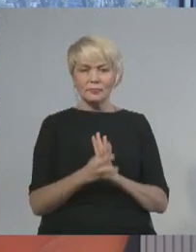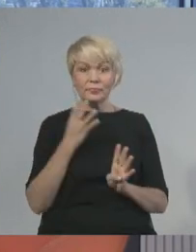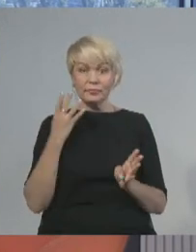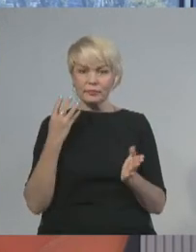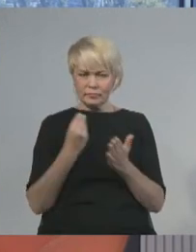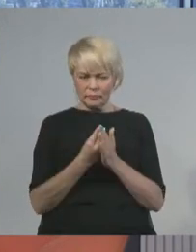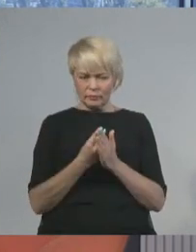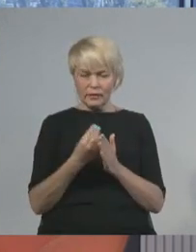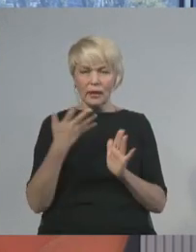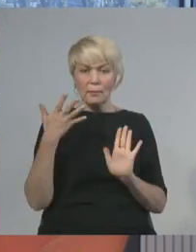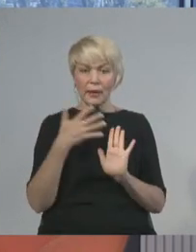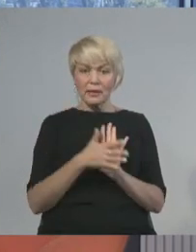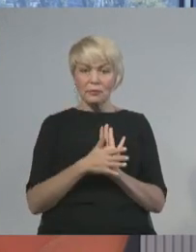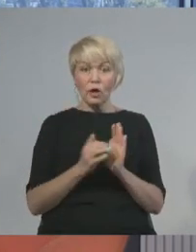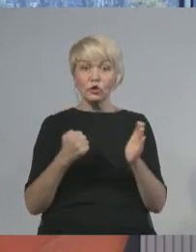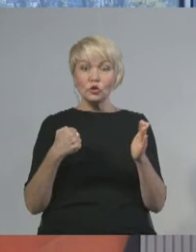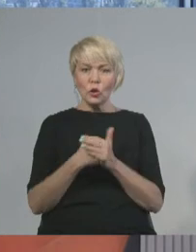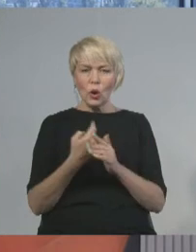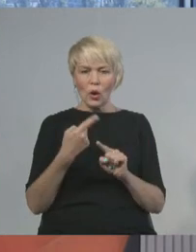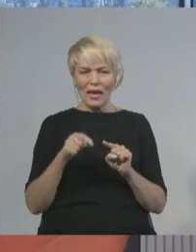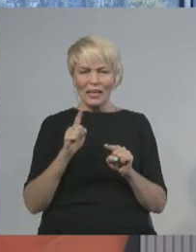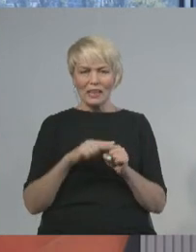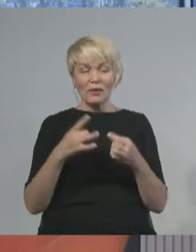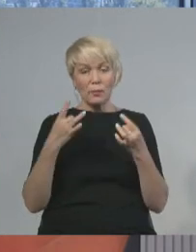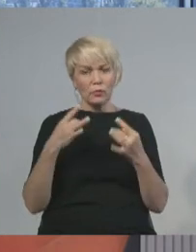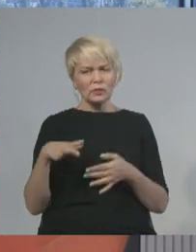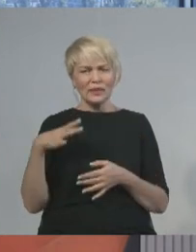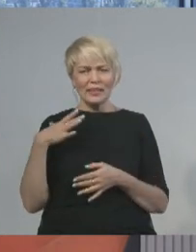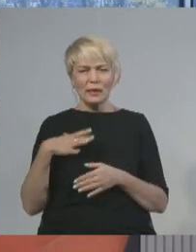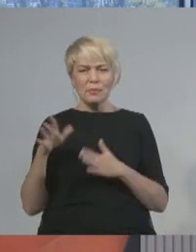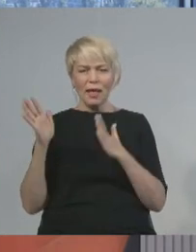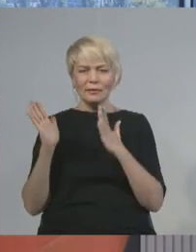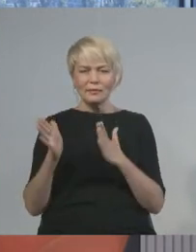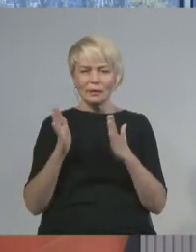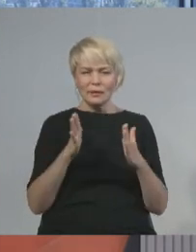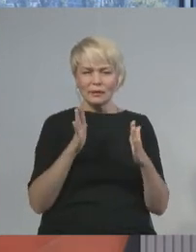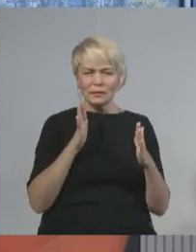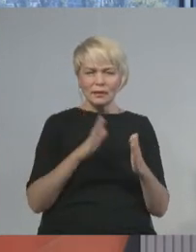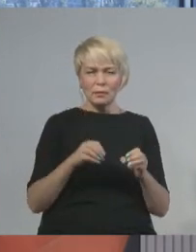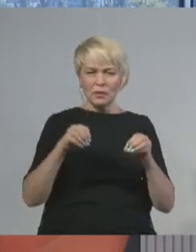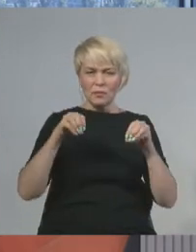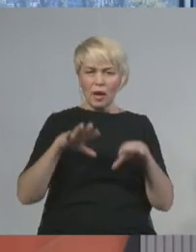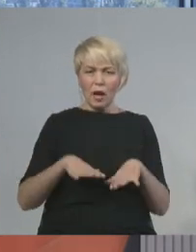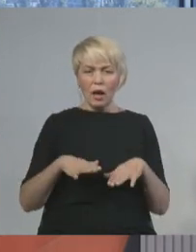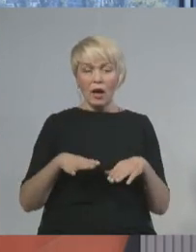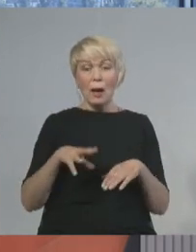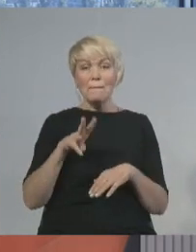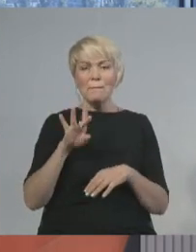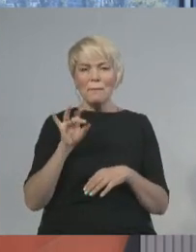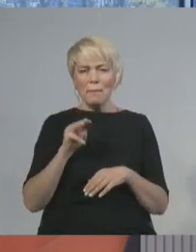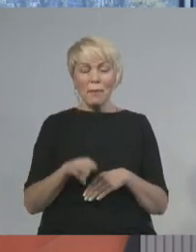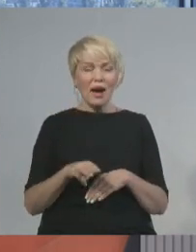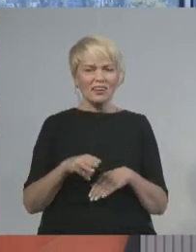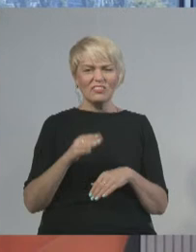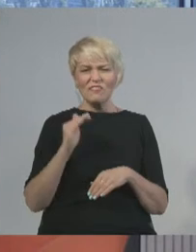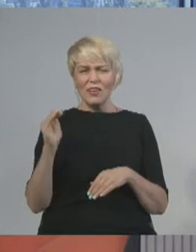us so we can provide them with uh news so i think the problem was in um